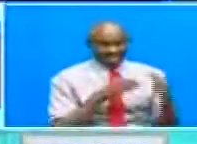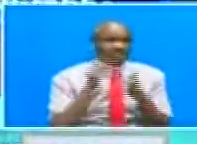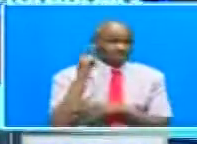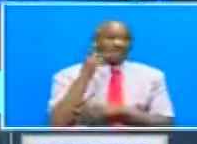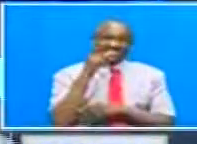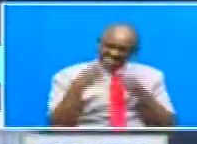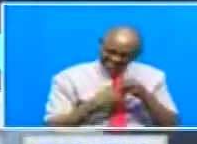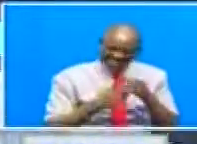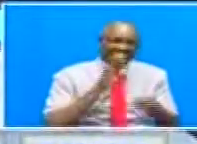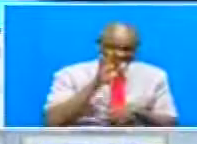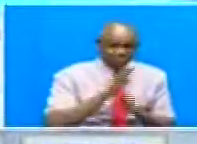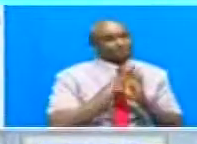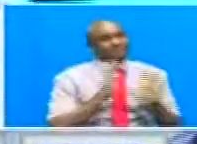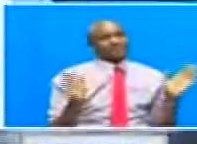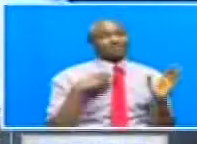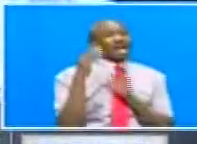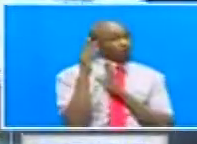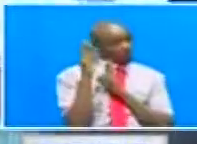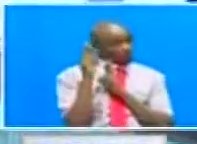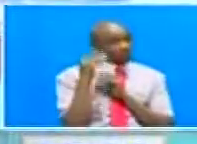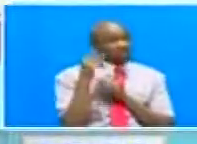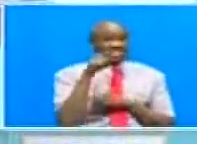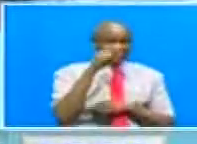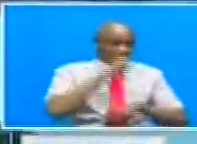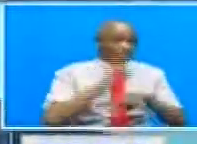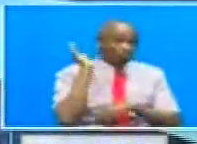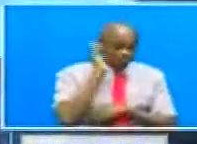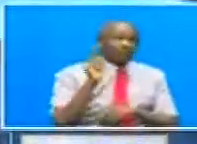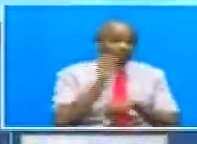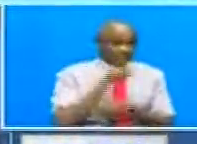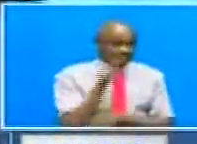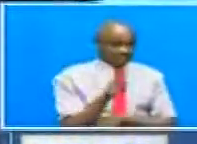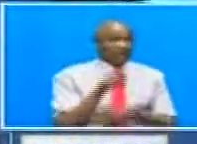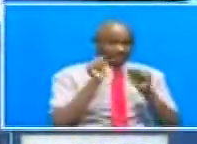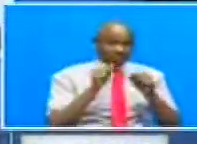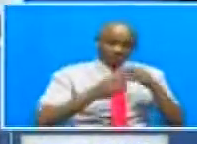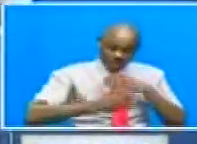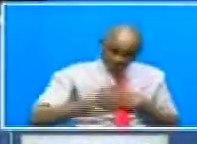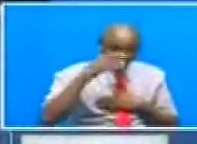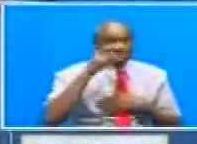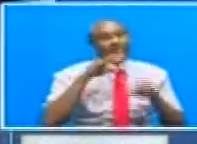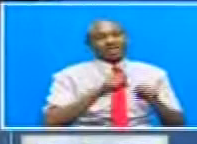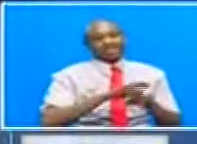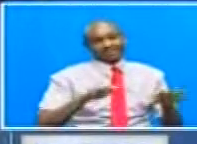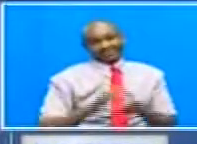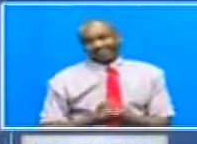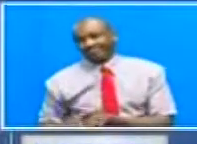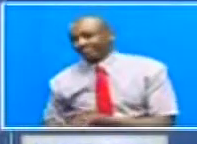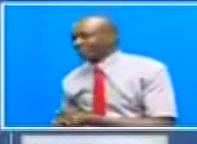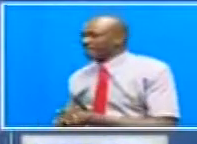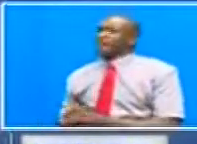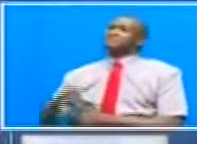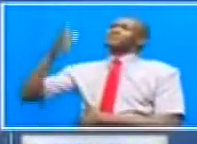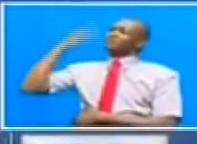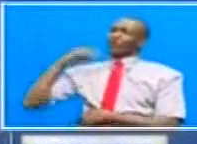Those are the 6 steps that I hope these schools will use, and that will lead the way for everybody else to use the same. But the things that used